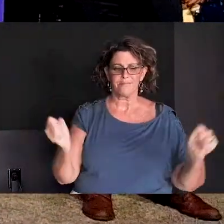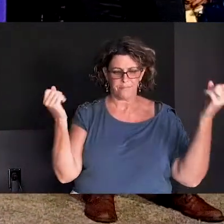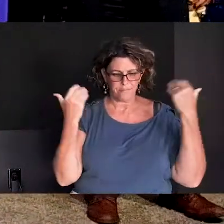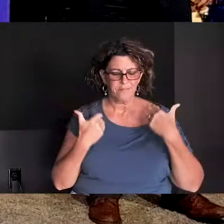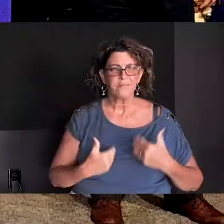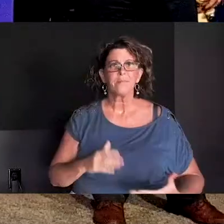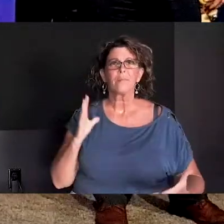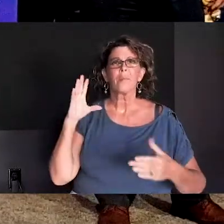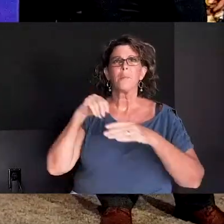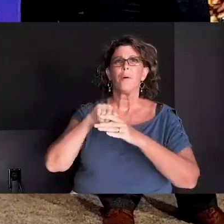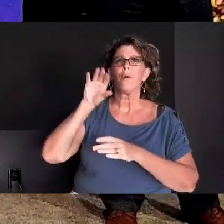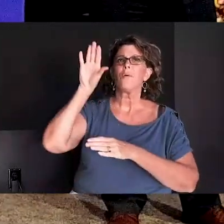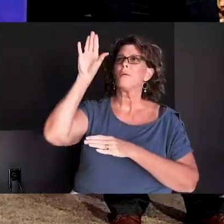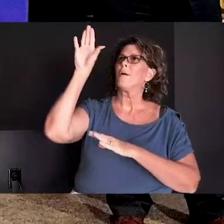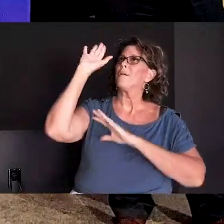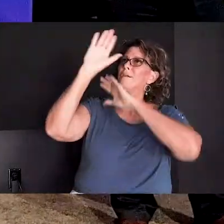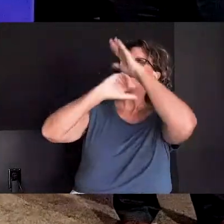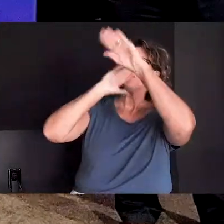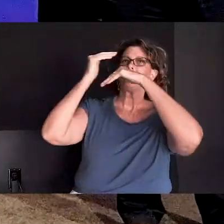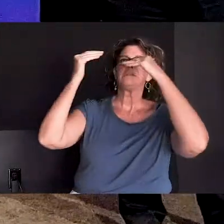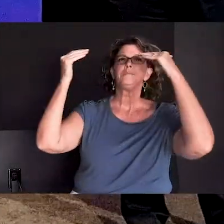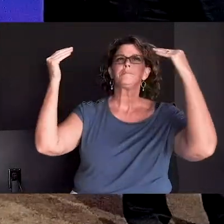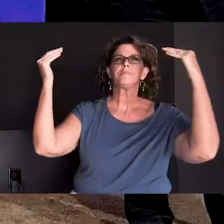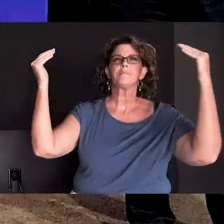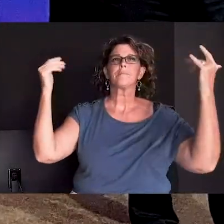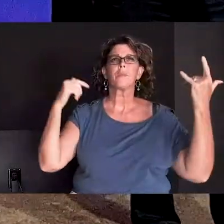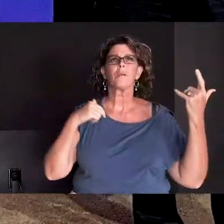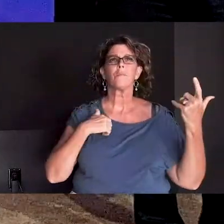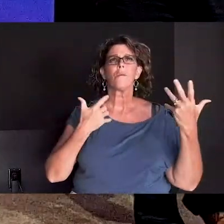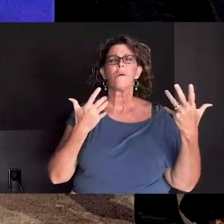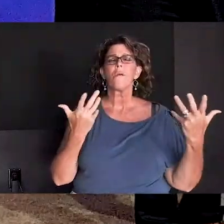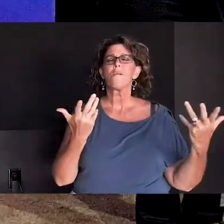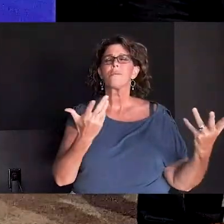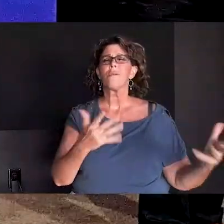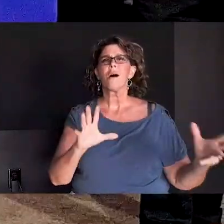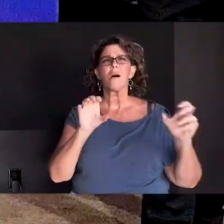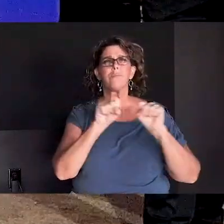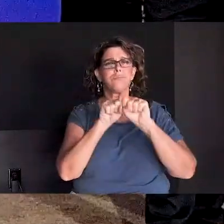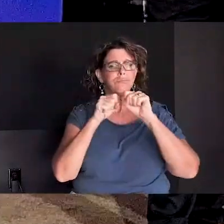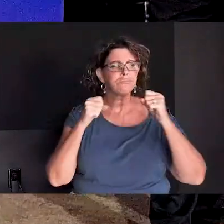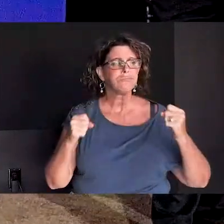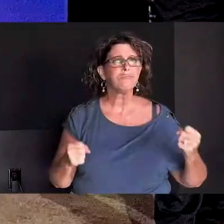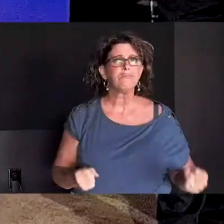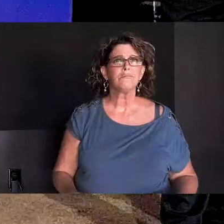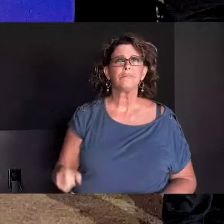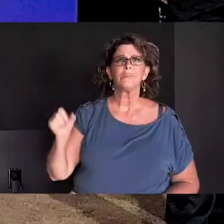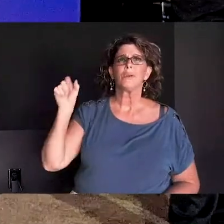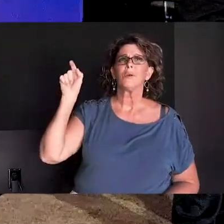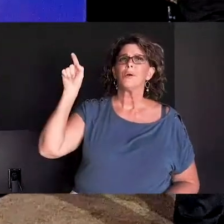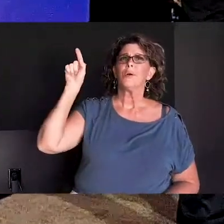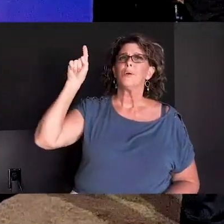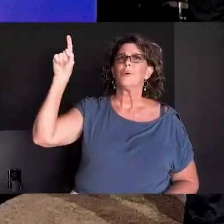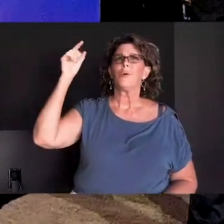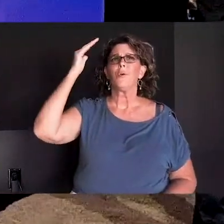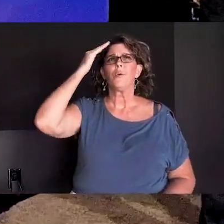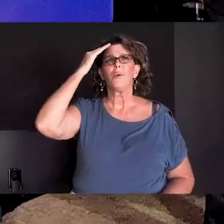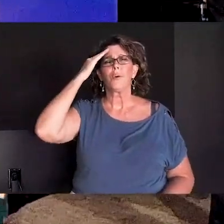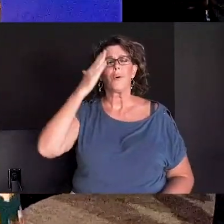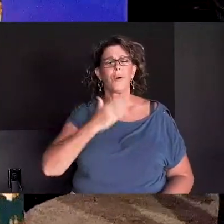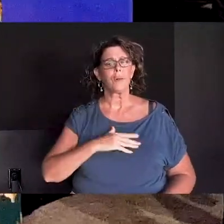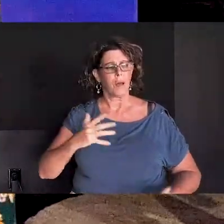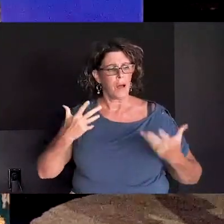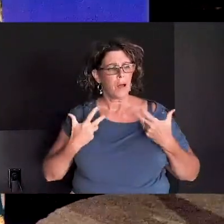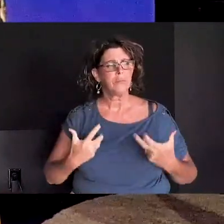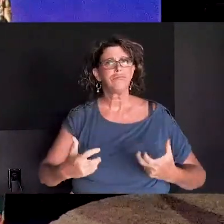a citizen of heaven. When I was broken, you are my healing, now